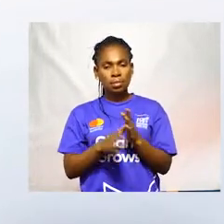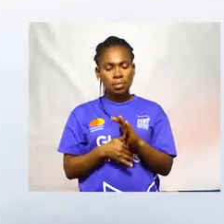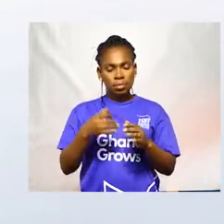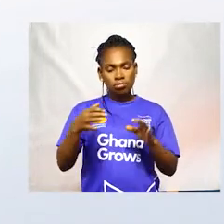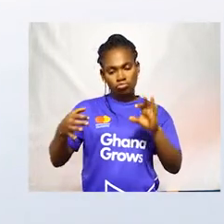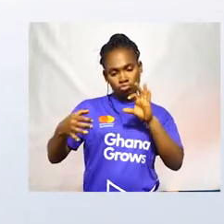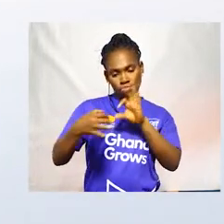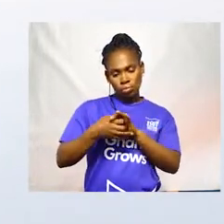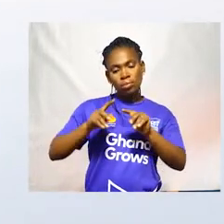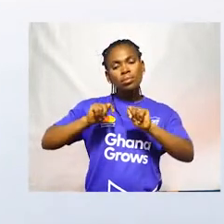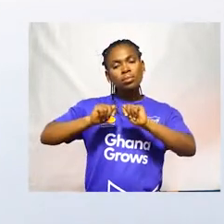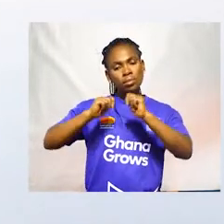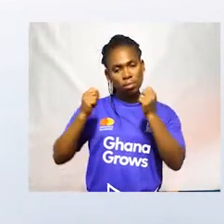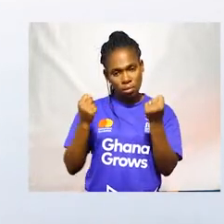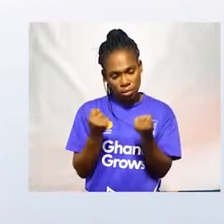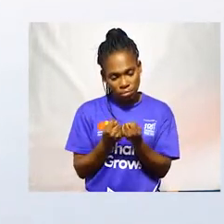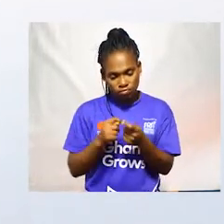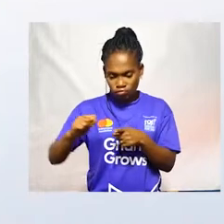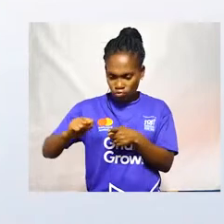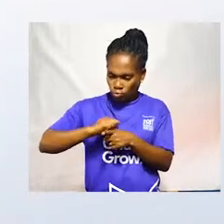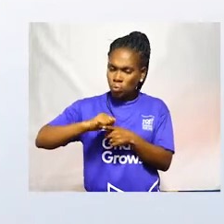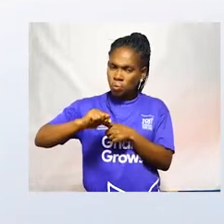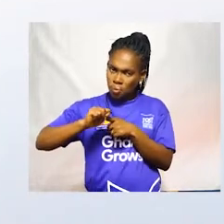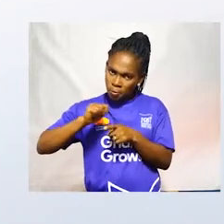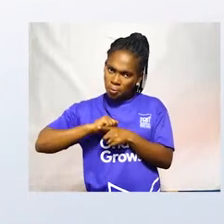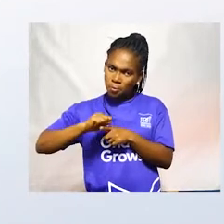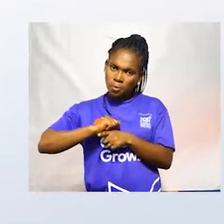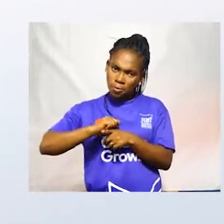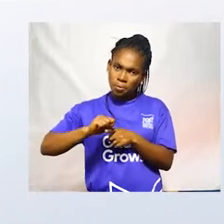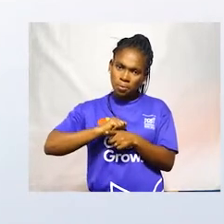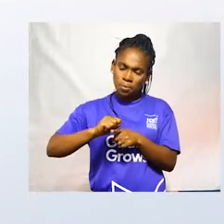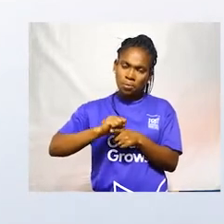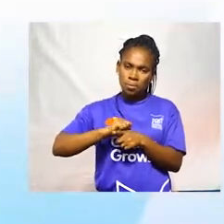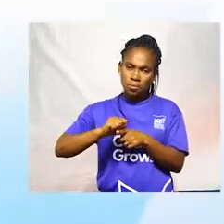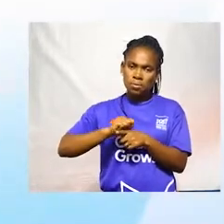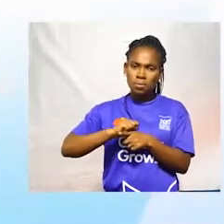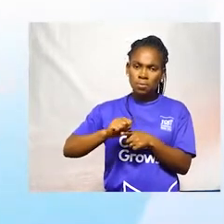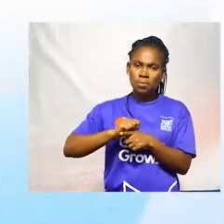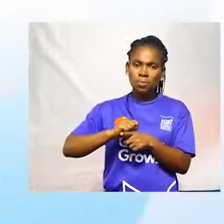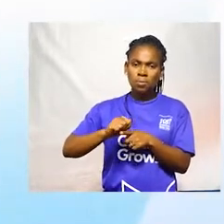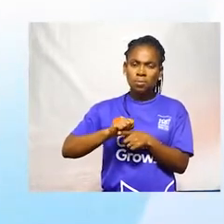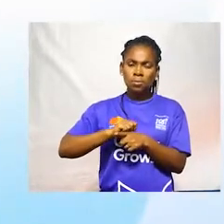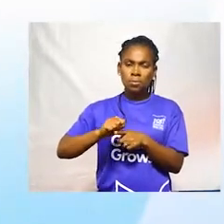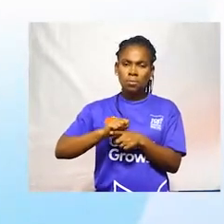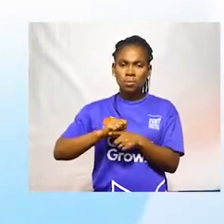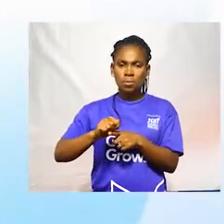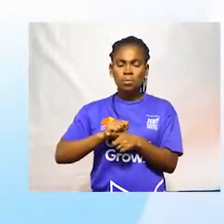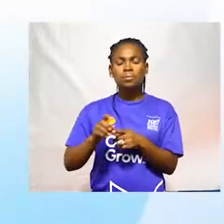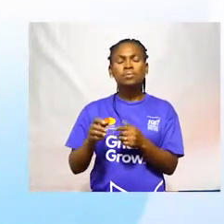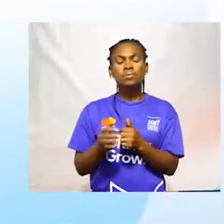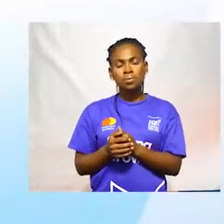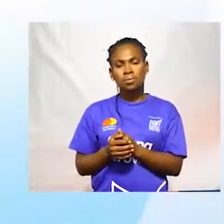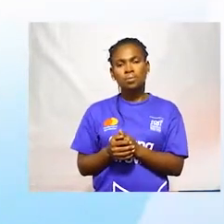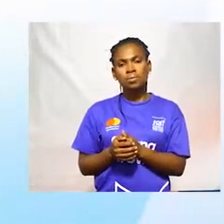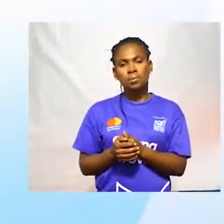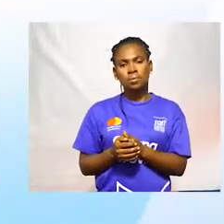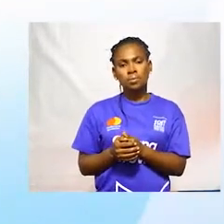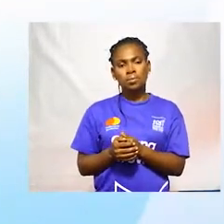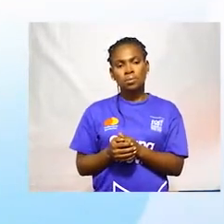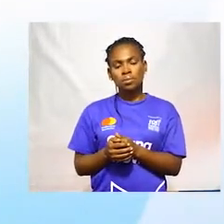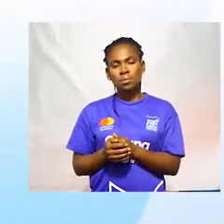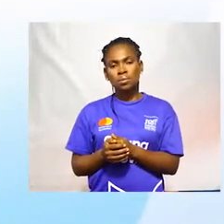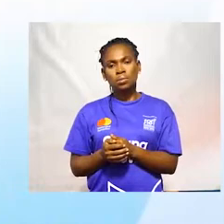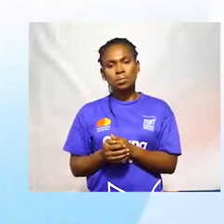team, went through the training, thanks to Kwabena Nkrumah Boateng. He worked with the US Embassy, now he's with the